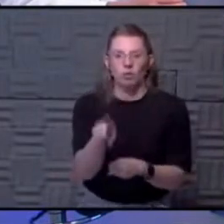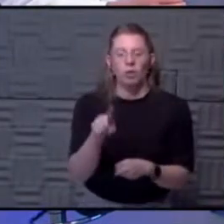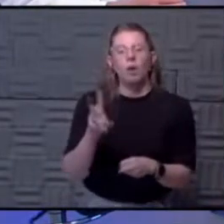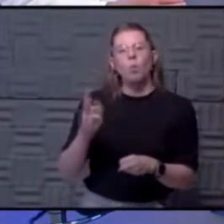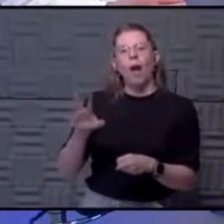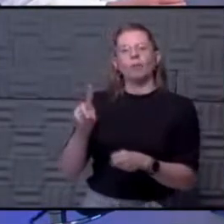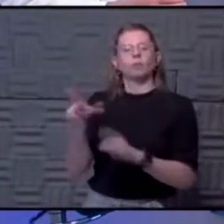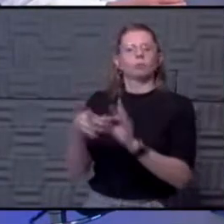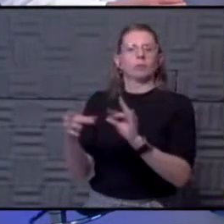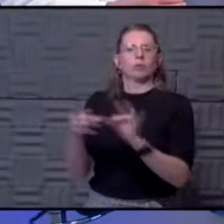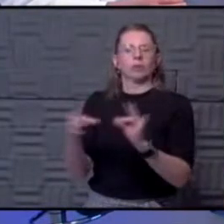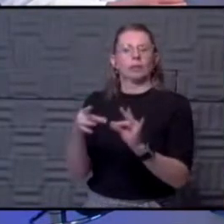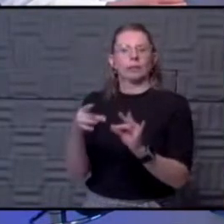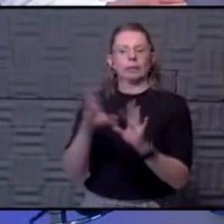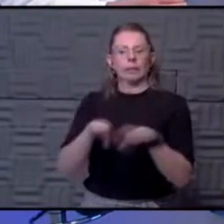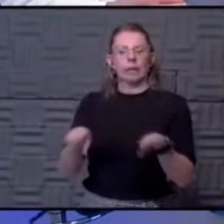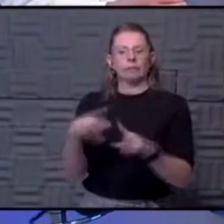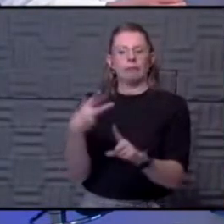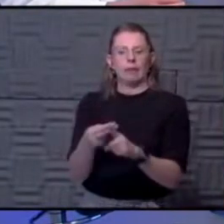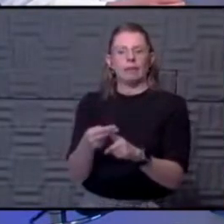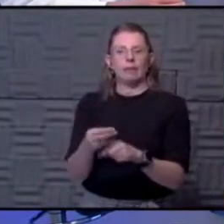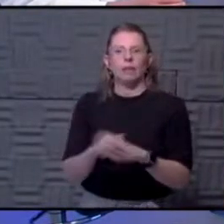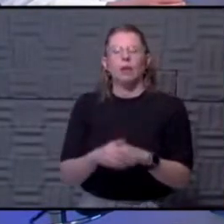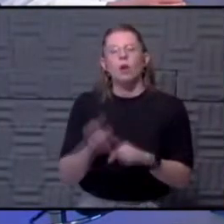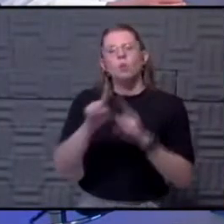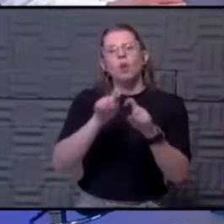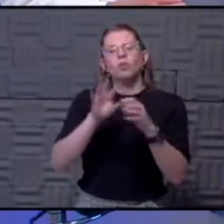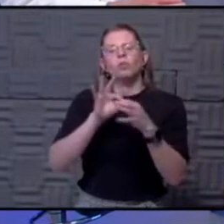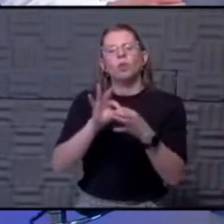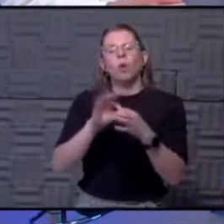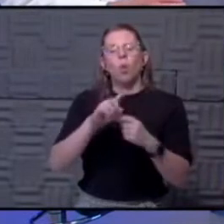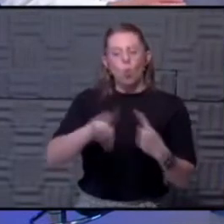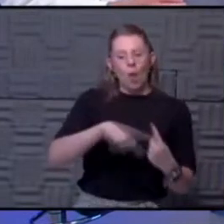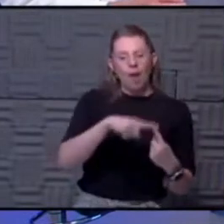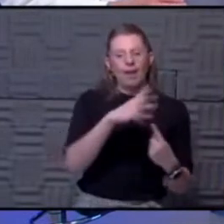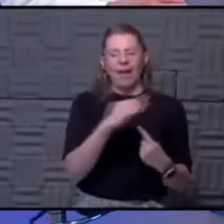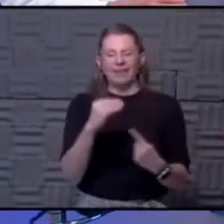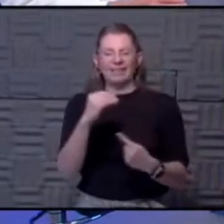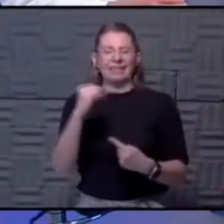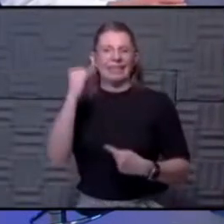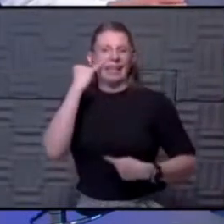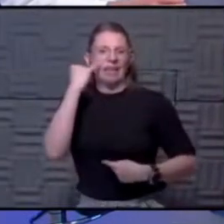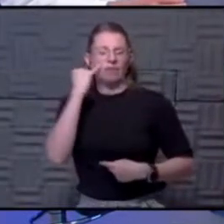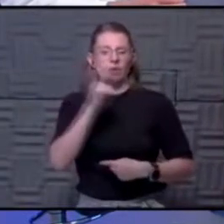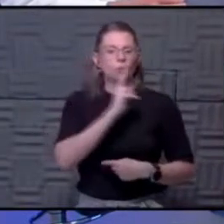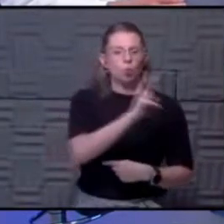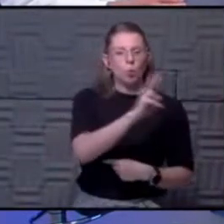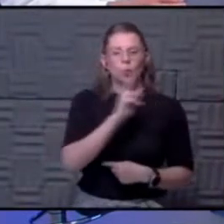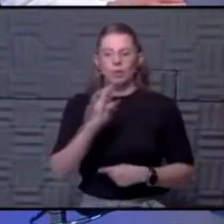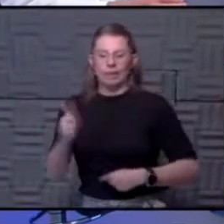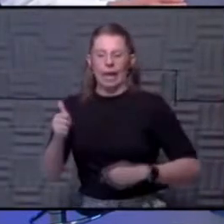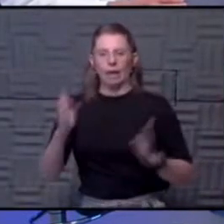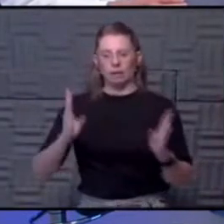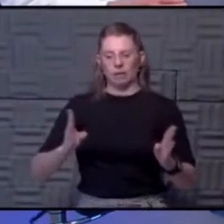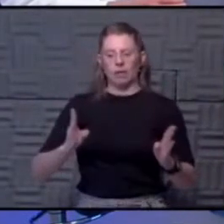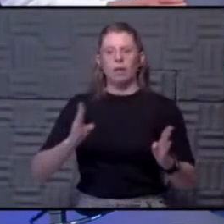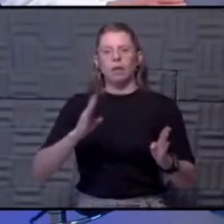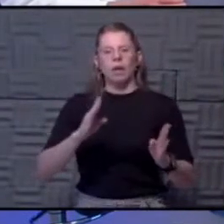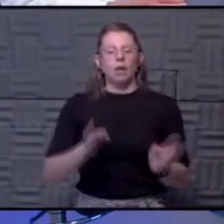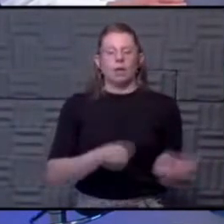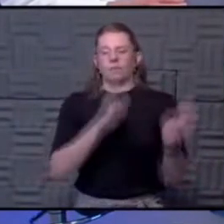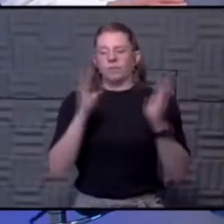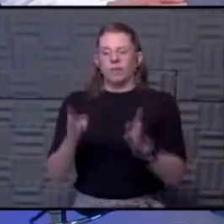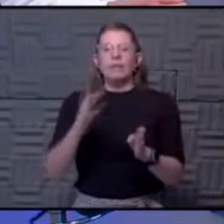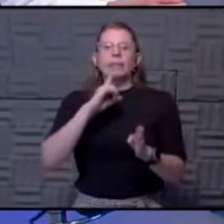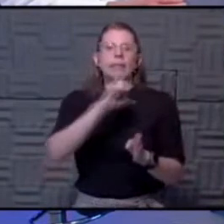it about kids getting vaccine, but questions about when and if kids like 2 to 10 will get it. Kids 10 to 16,